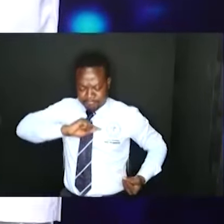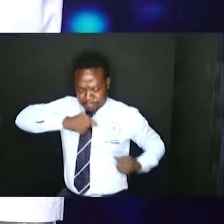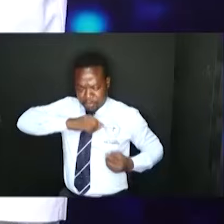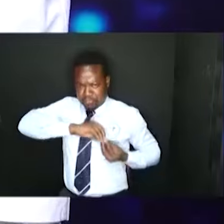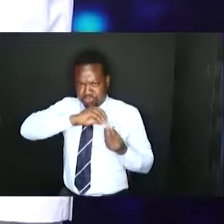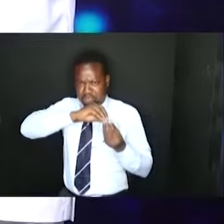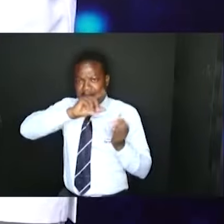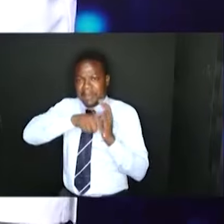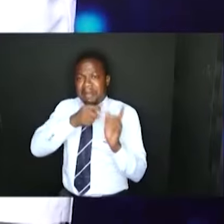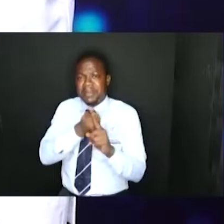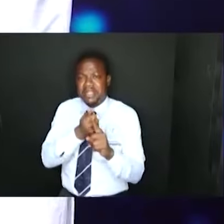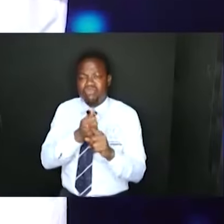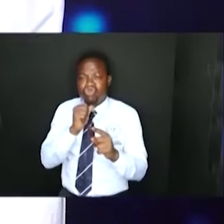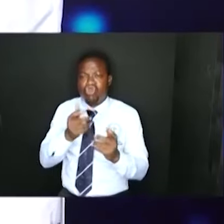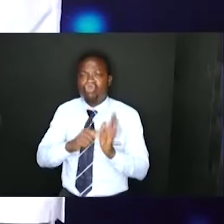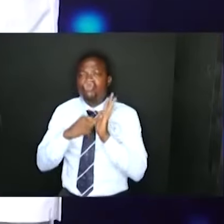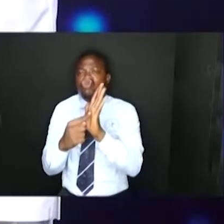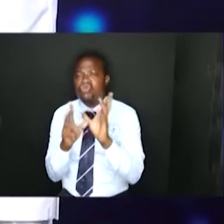But